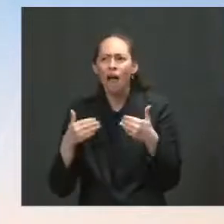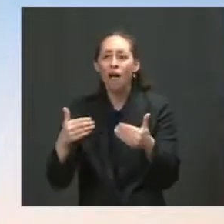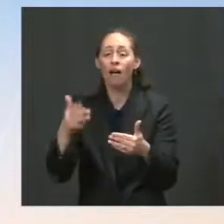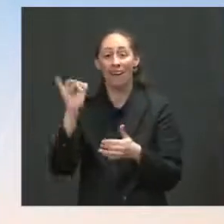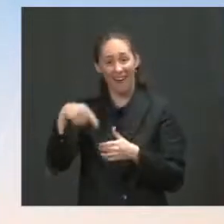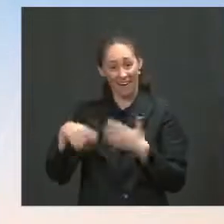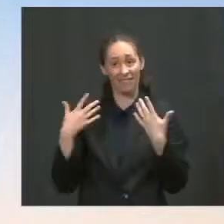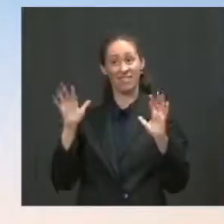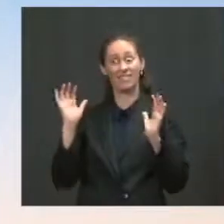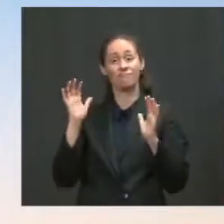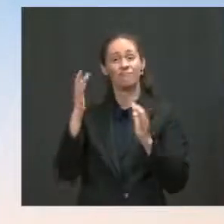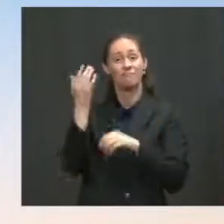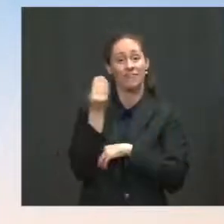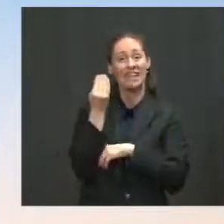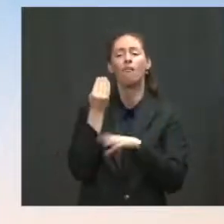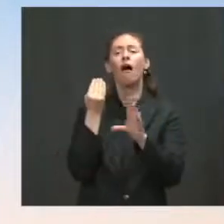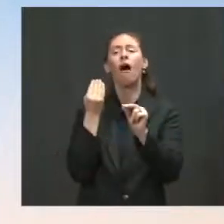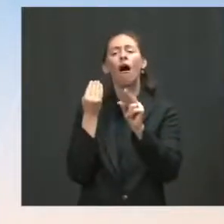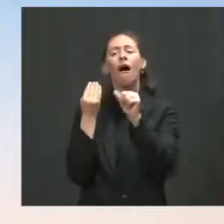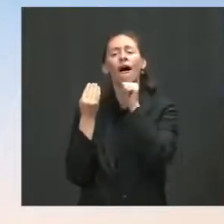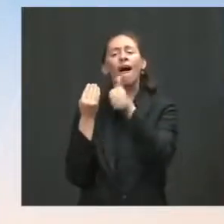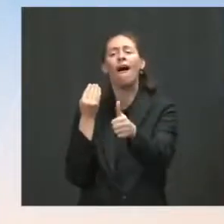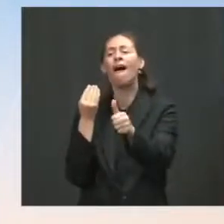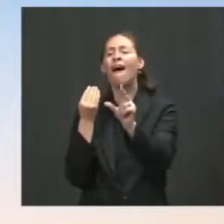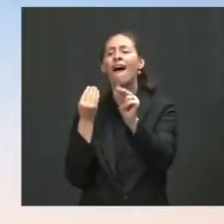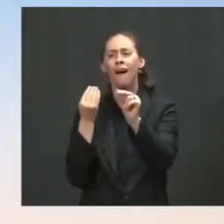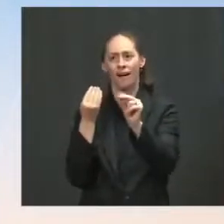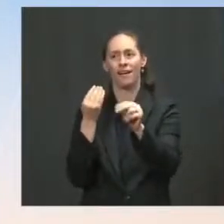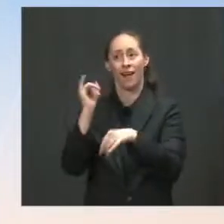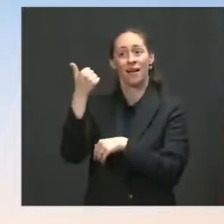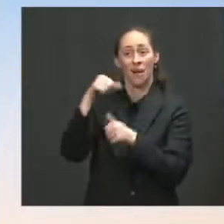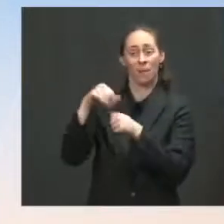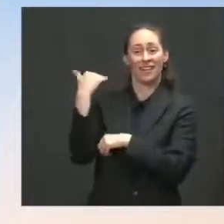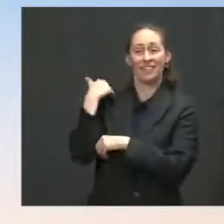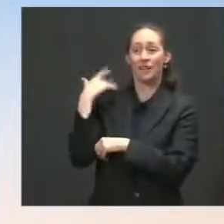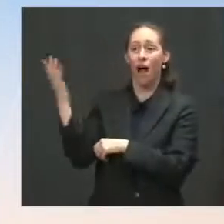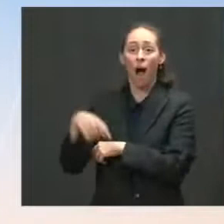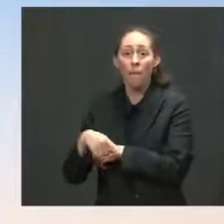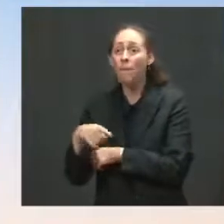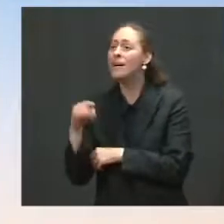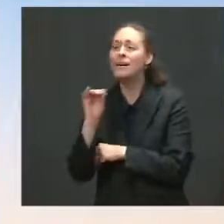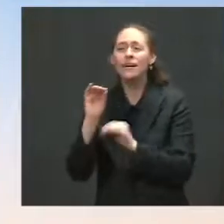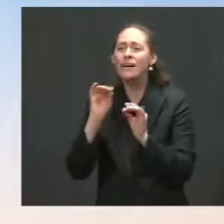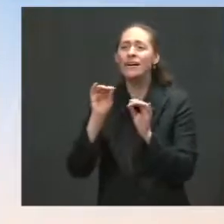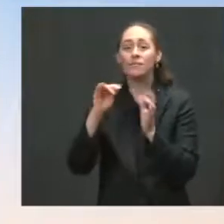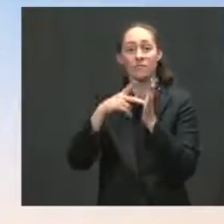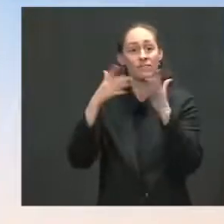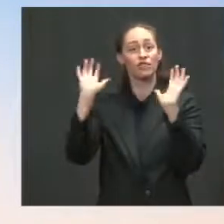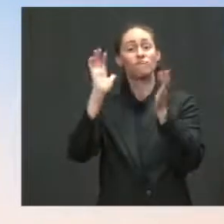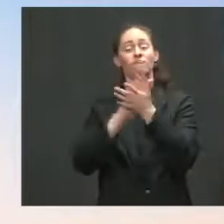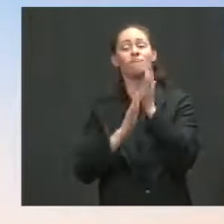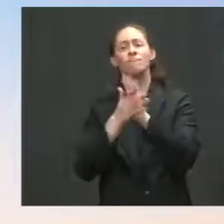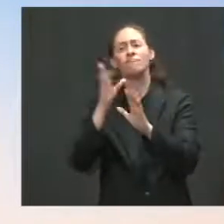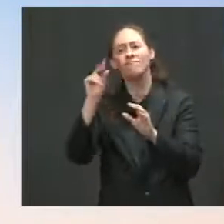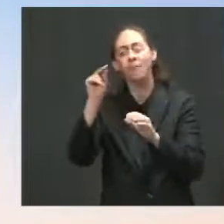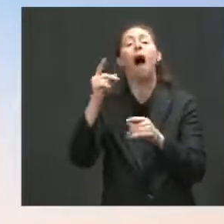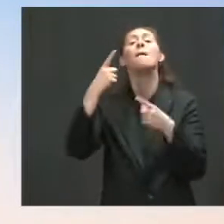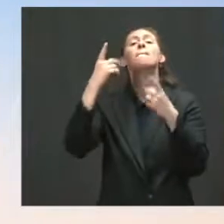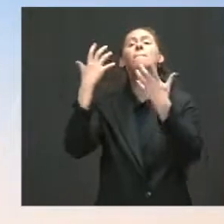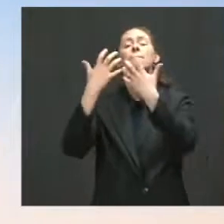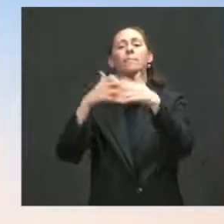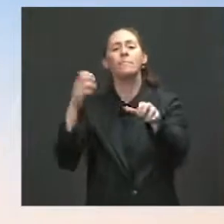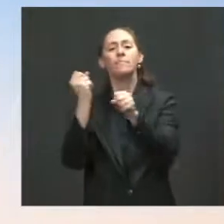to the briefing room. Yesterday, it concluded, and of course, they made the announcement as a result. And one more question. What is the White House doing to push forward